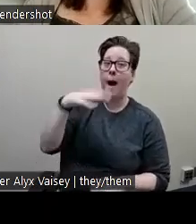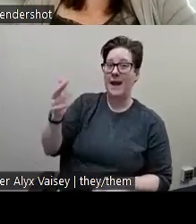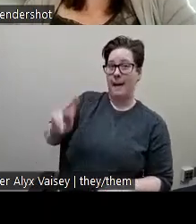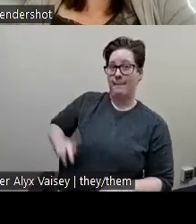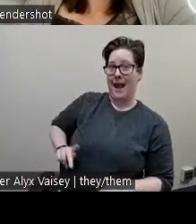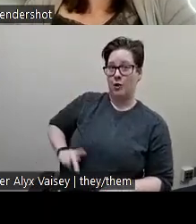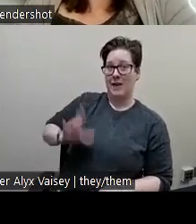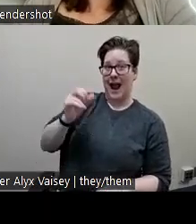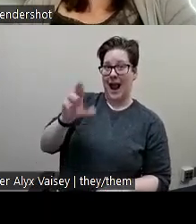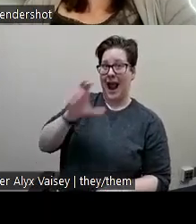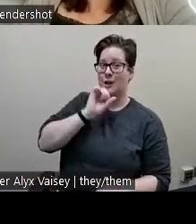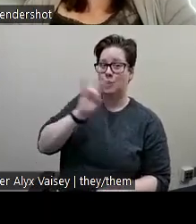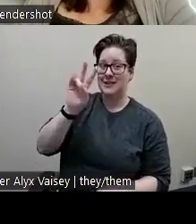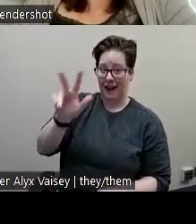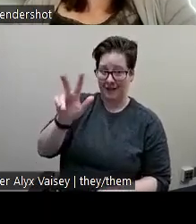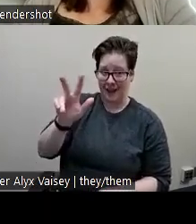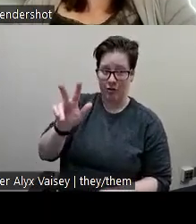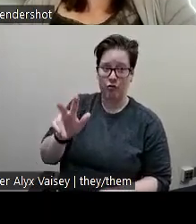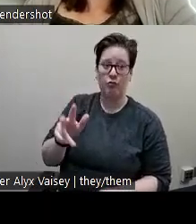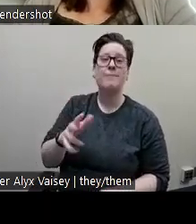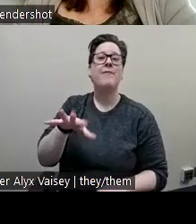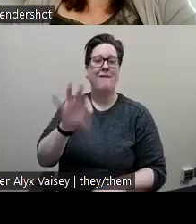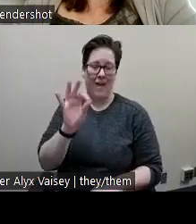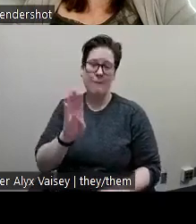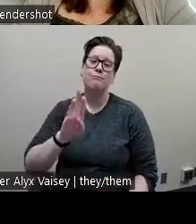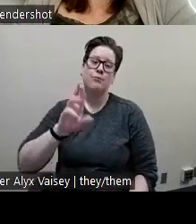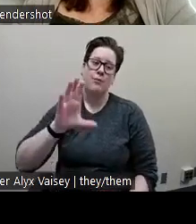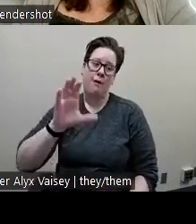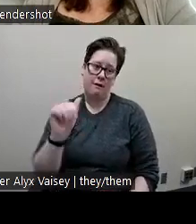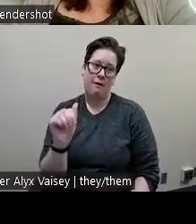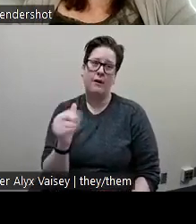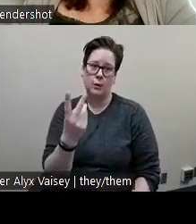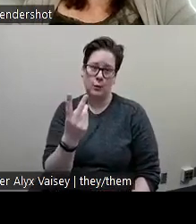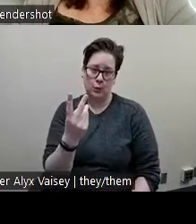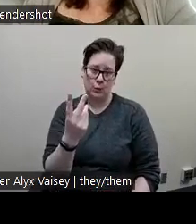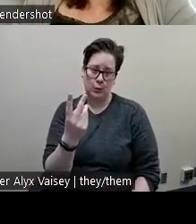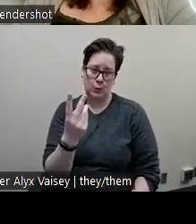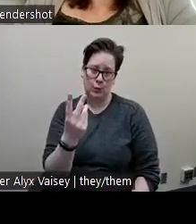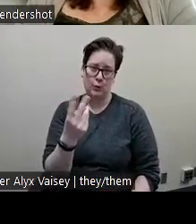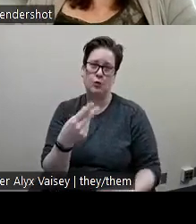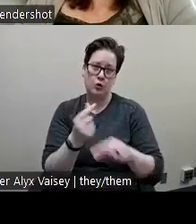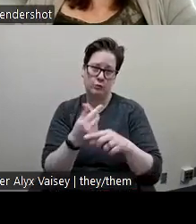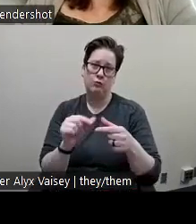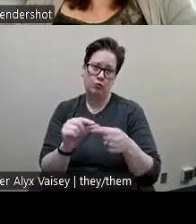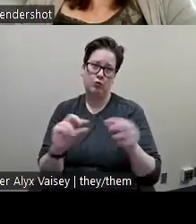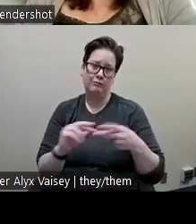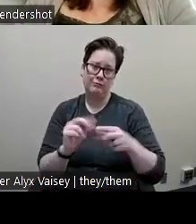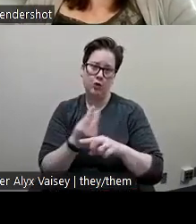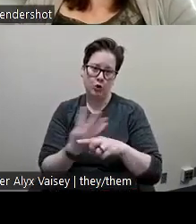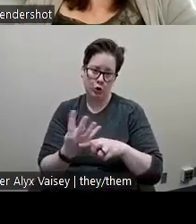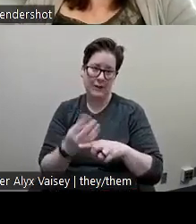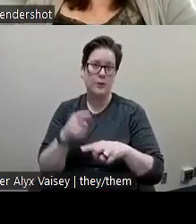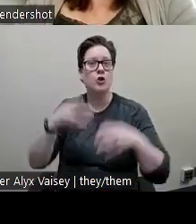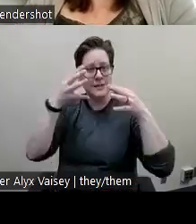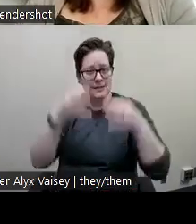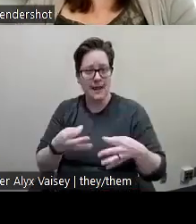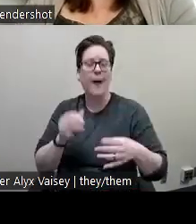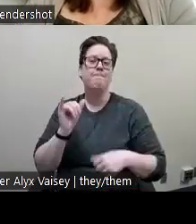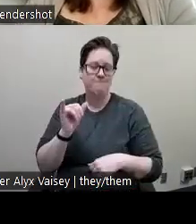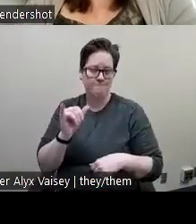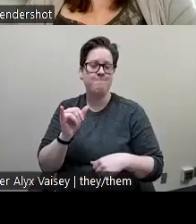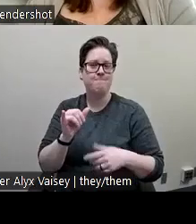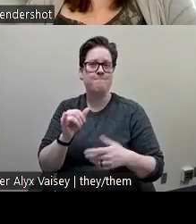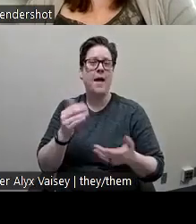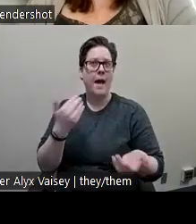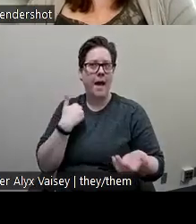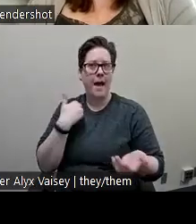at 73. She was found to have BRCA2. So this informed her, right? So she made a decision about her breast cancer because